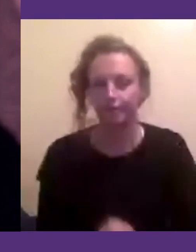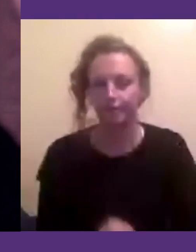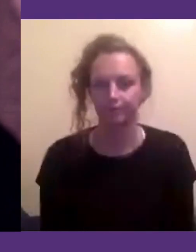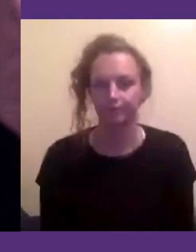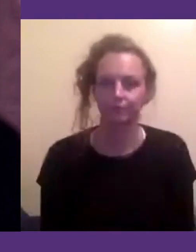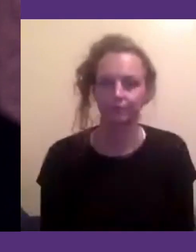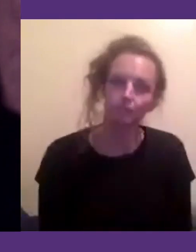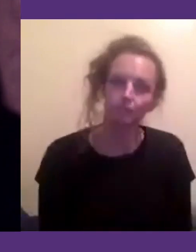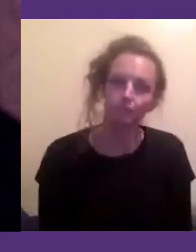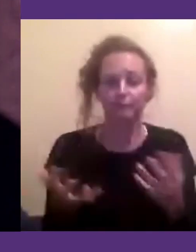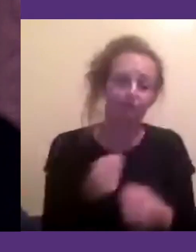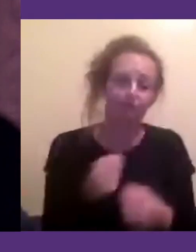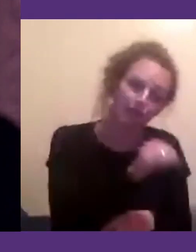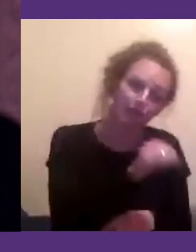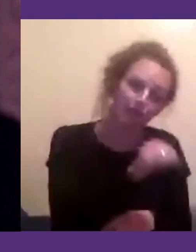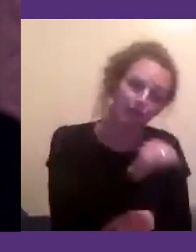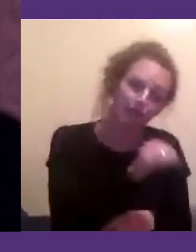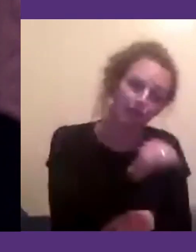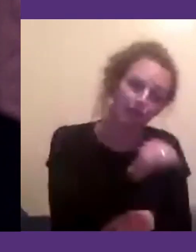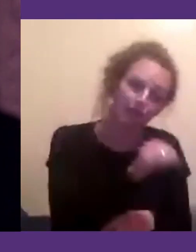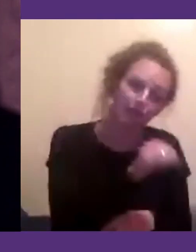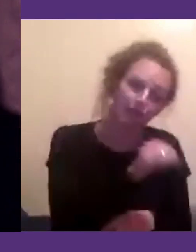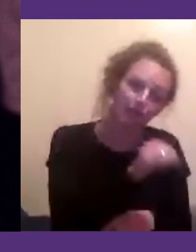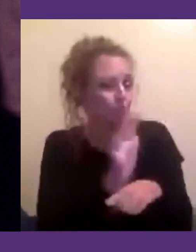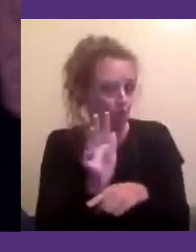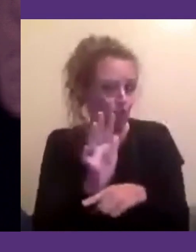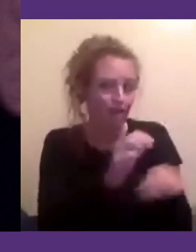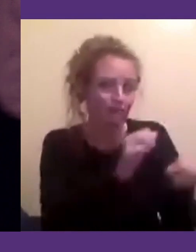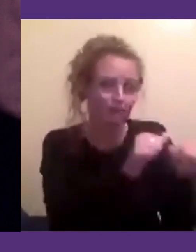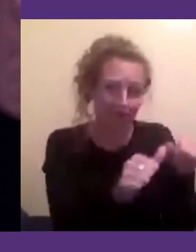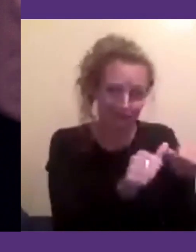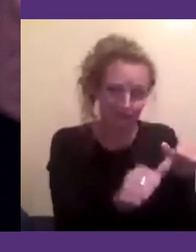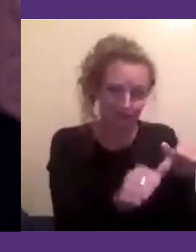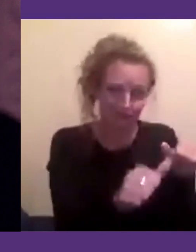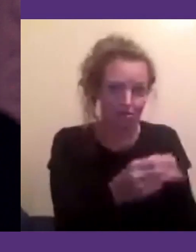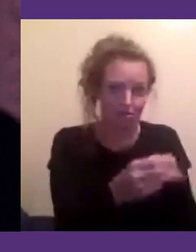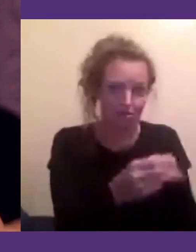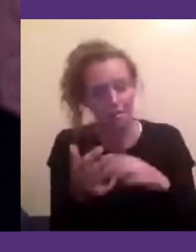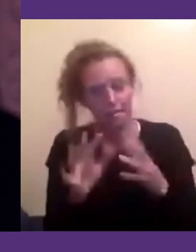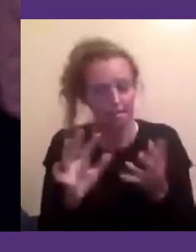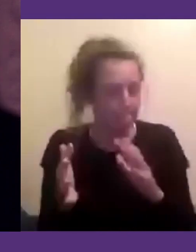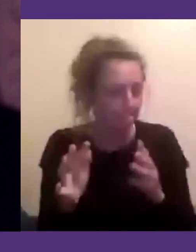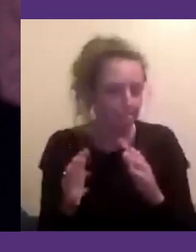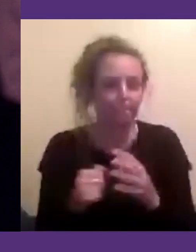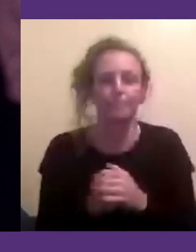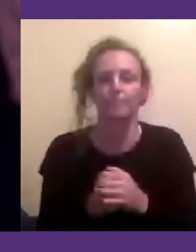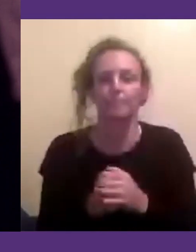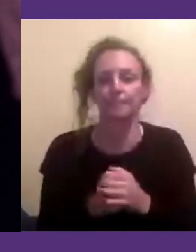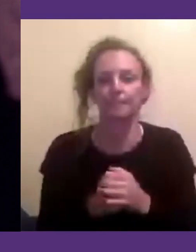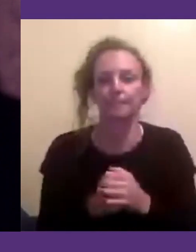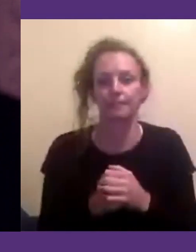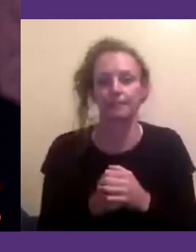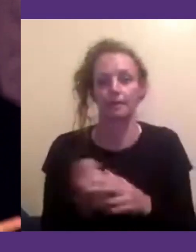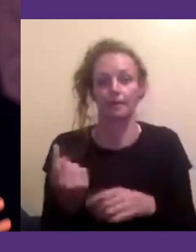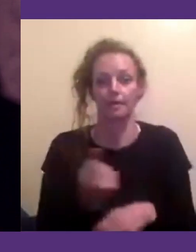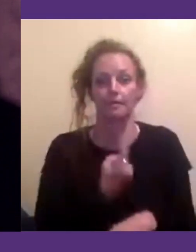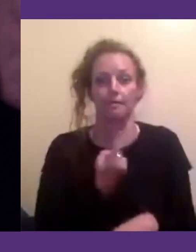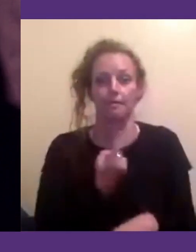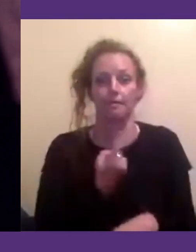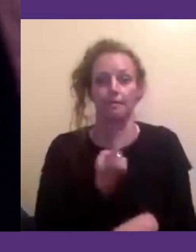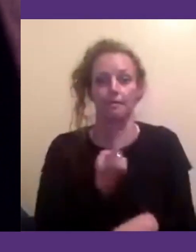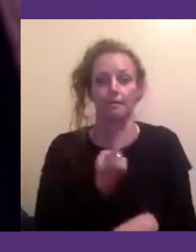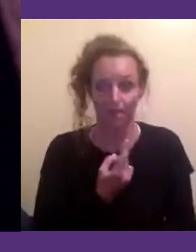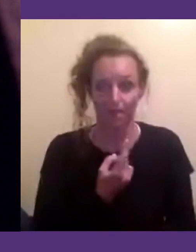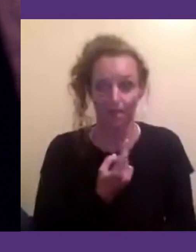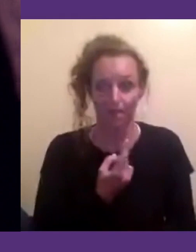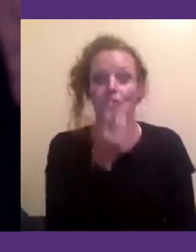us a bit about the shows that you are? Yes, sure. So I'm a consumer expert on Rip Off Britain, which I love. I love helping people save